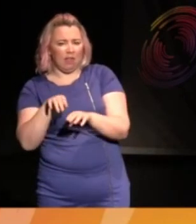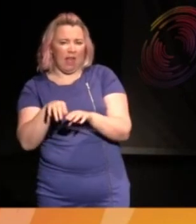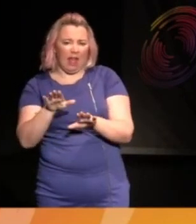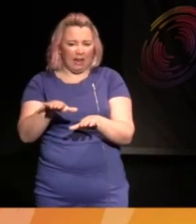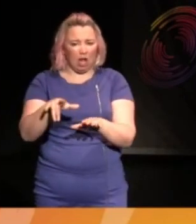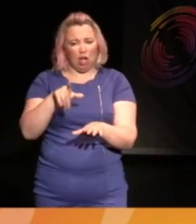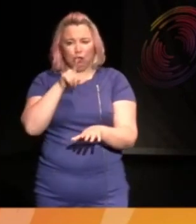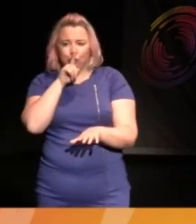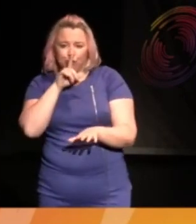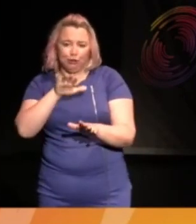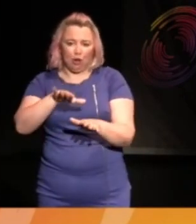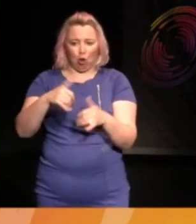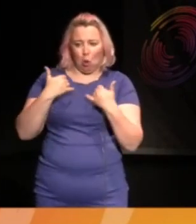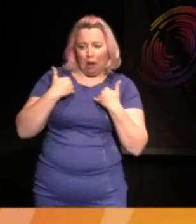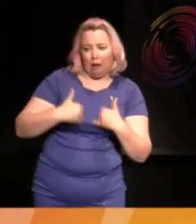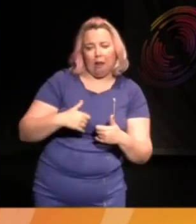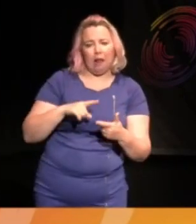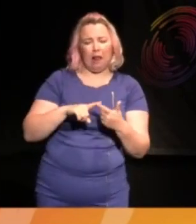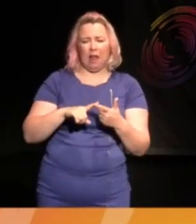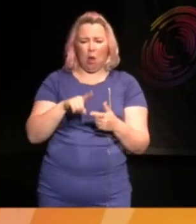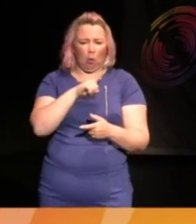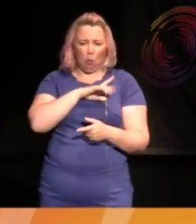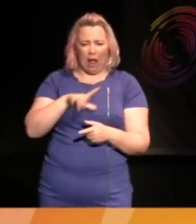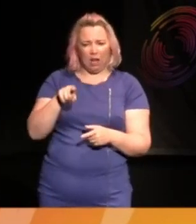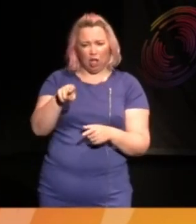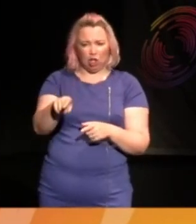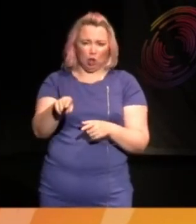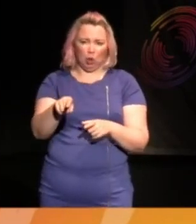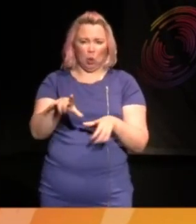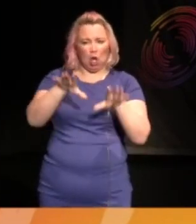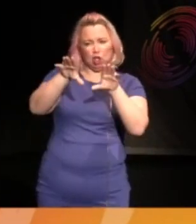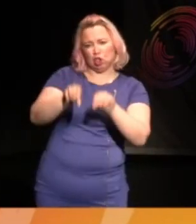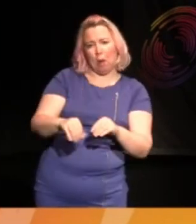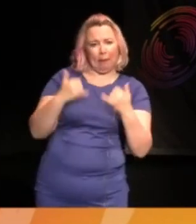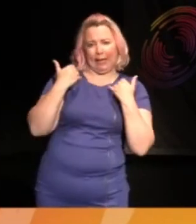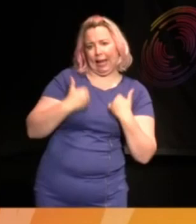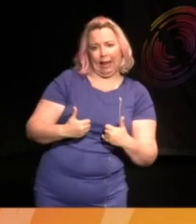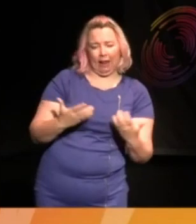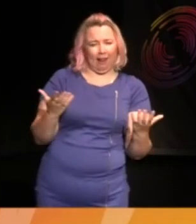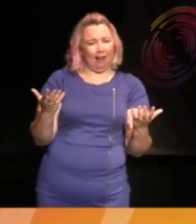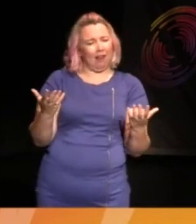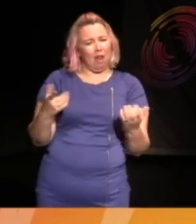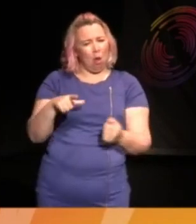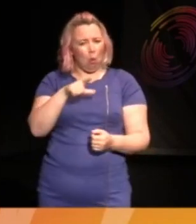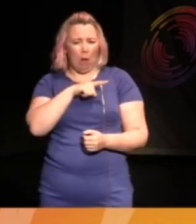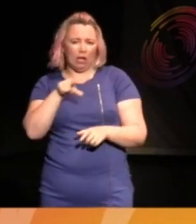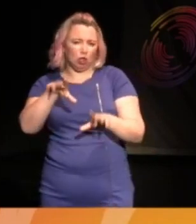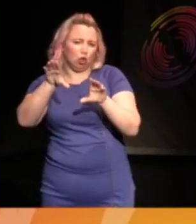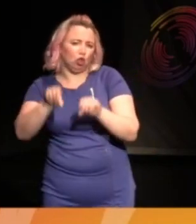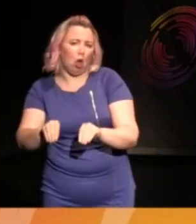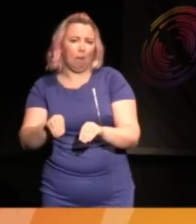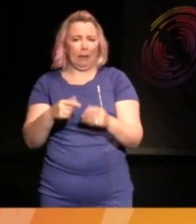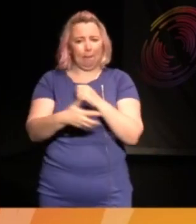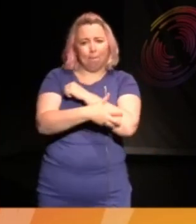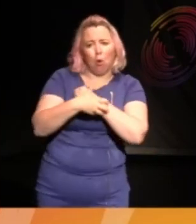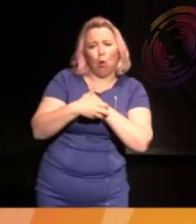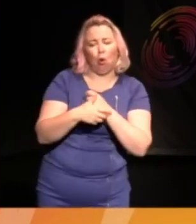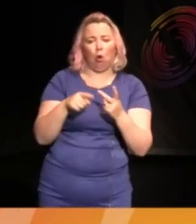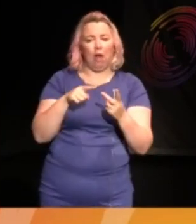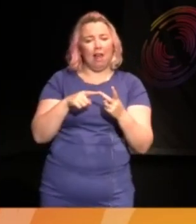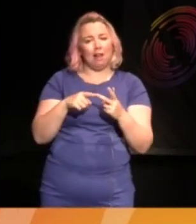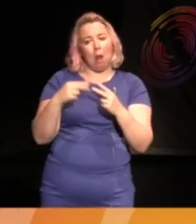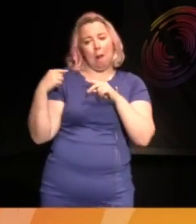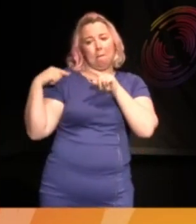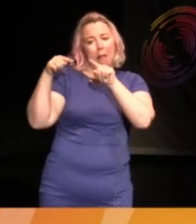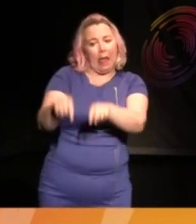like, oh, you're chronically ill. Why don't you just stop being chronically ill? And why don't you just stop being poor? Why don't you just stop being